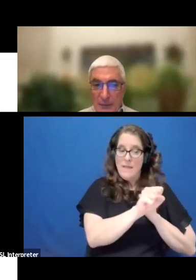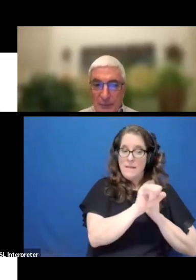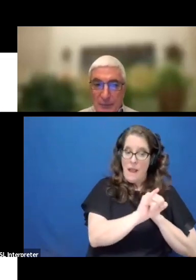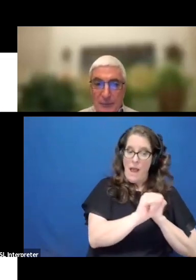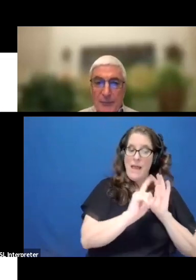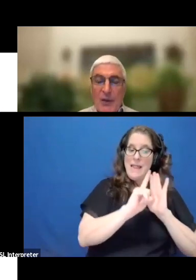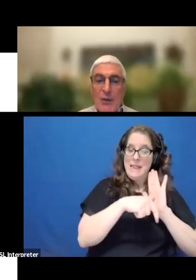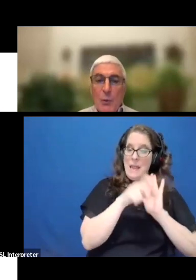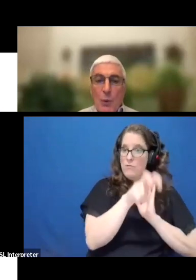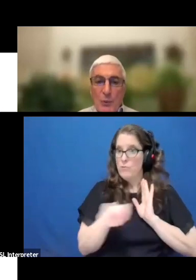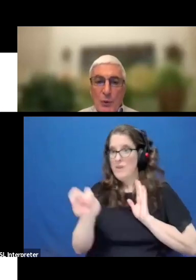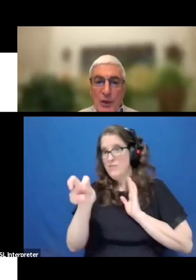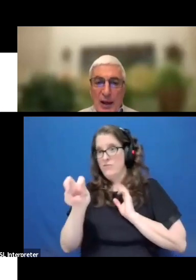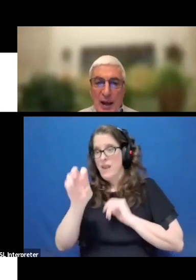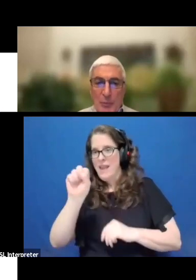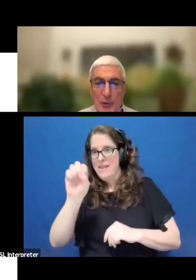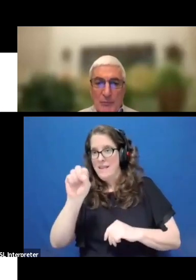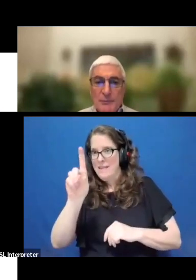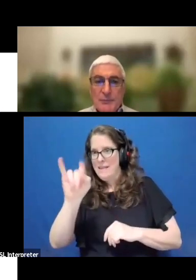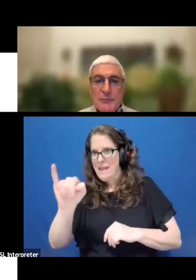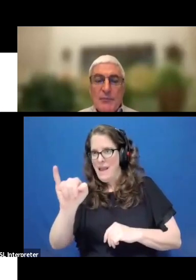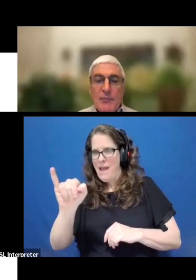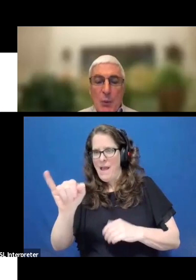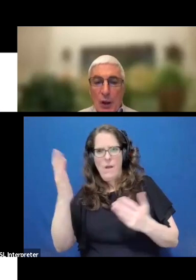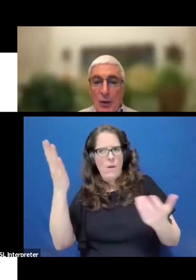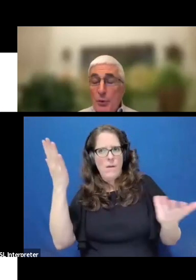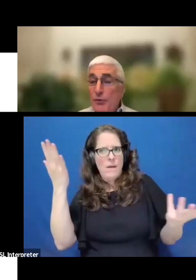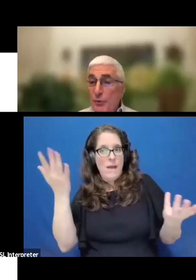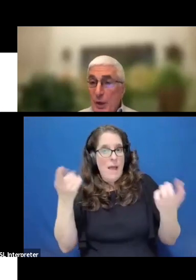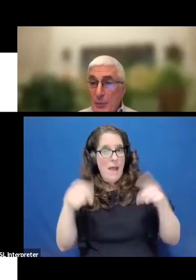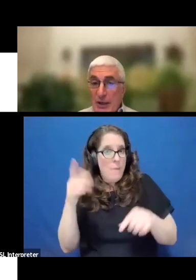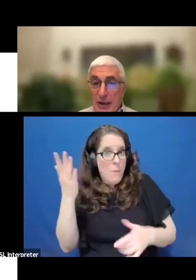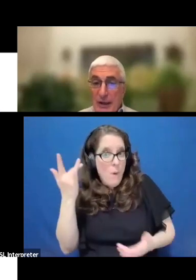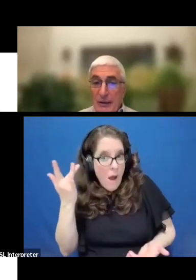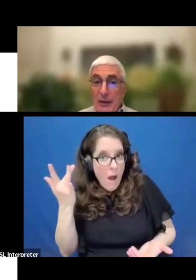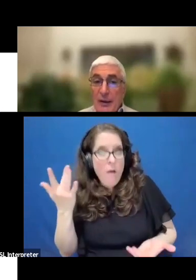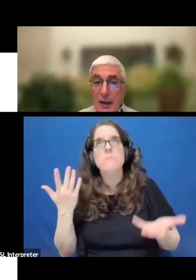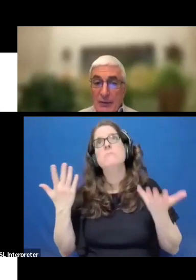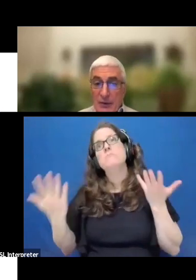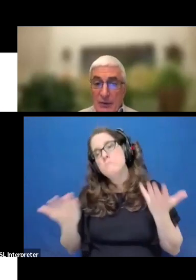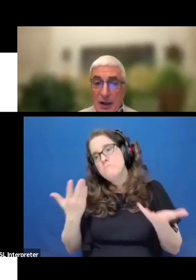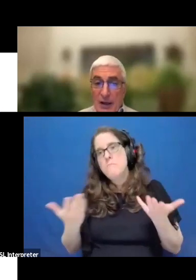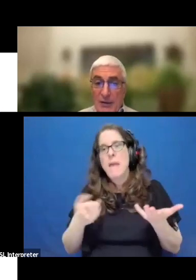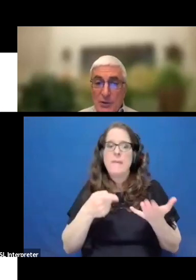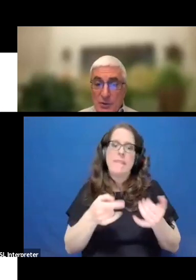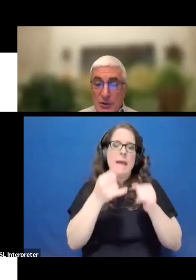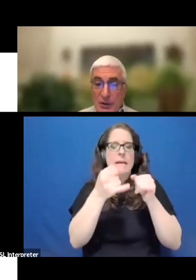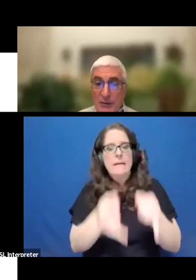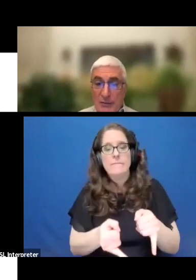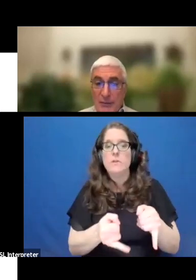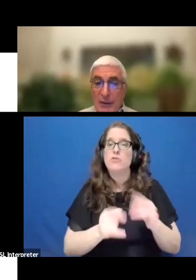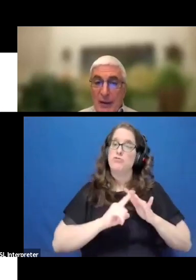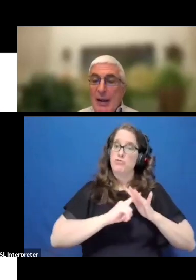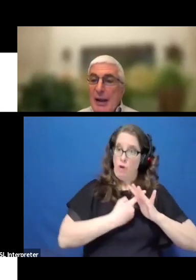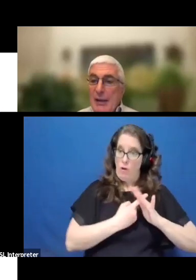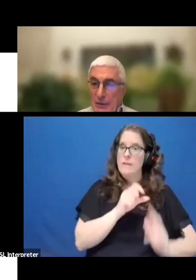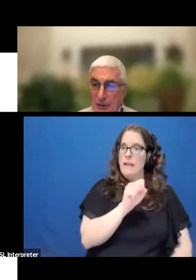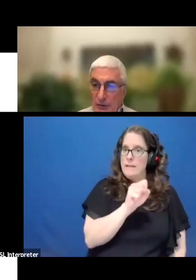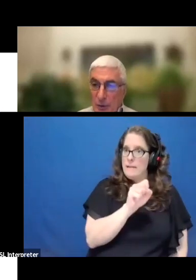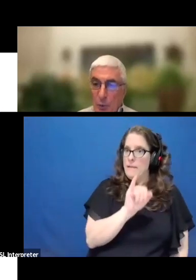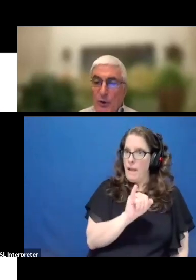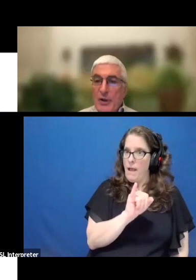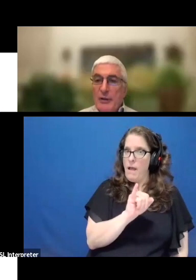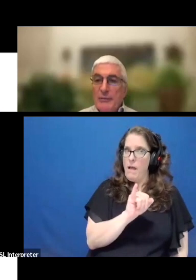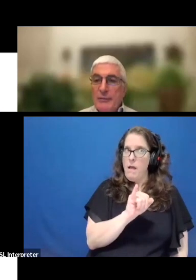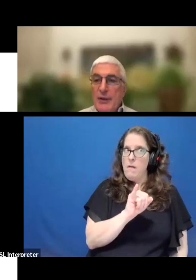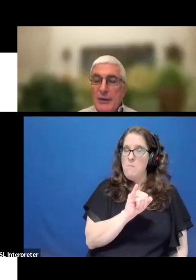SSDI. When would that happen? Well, a person may be getting SSI initially, and then they